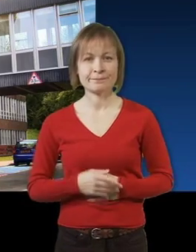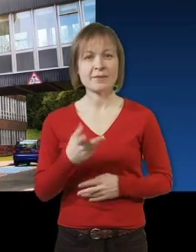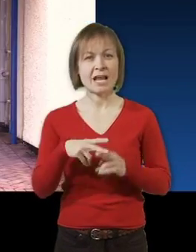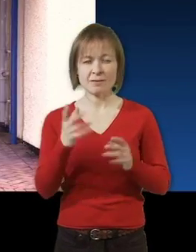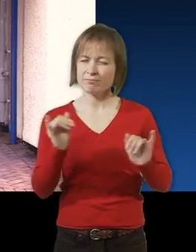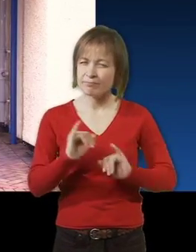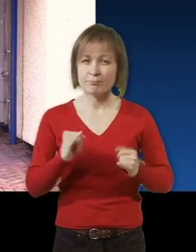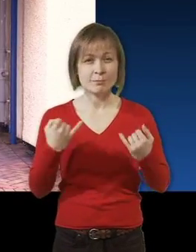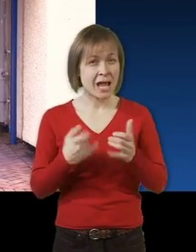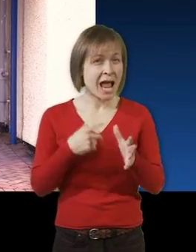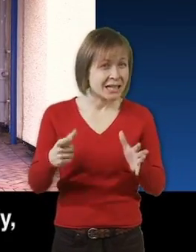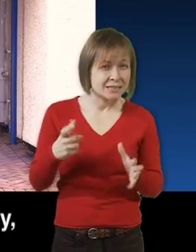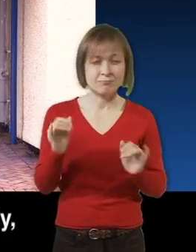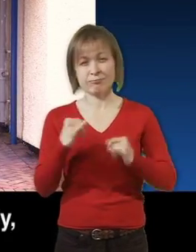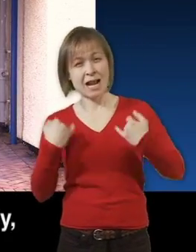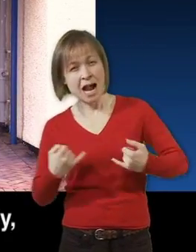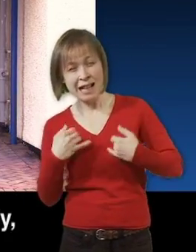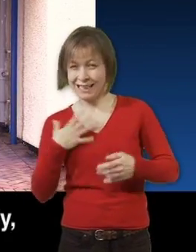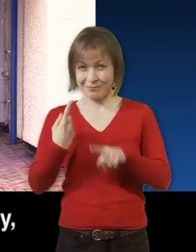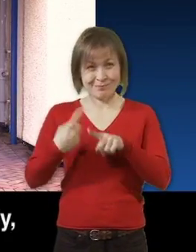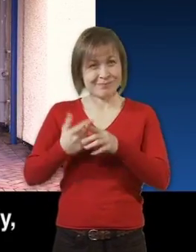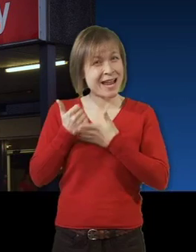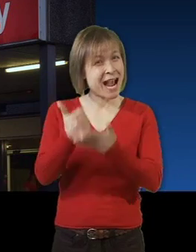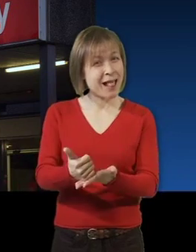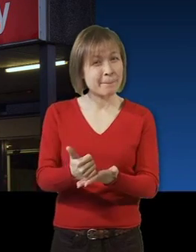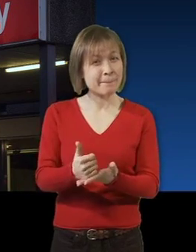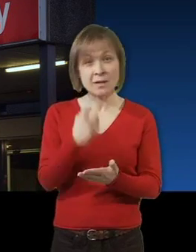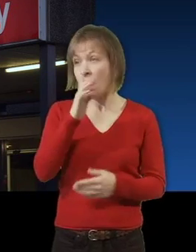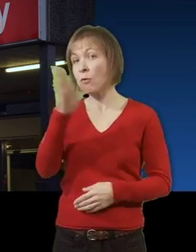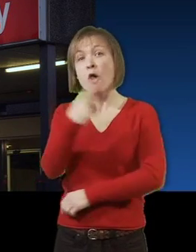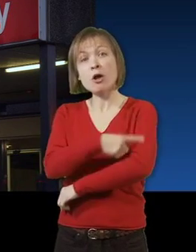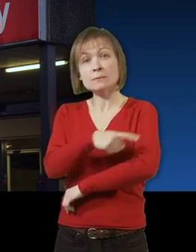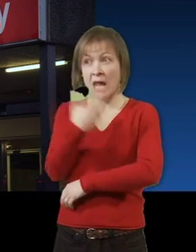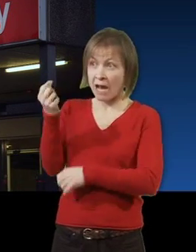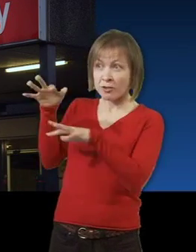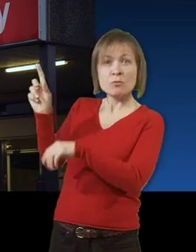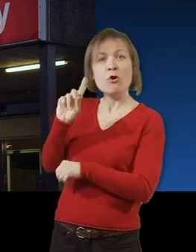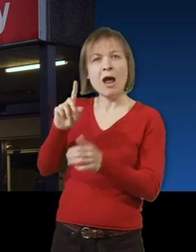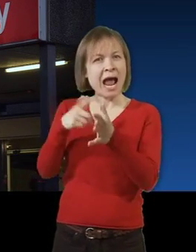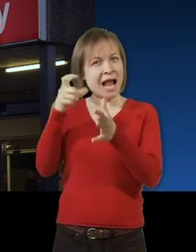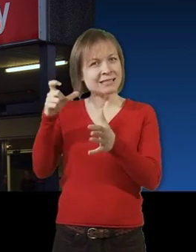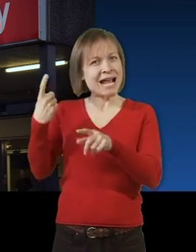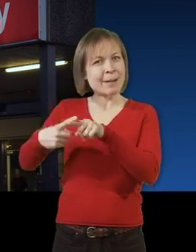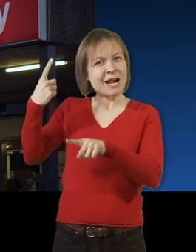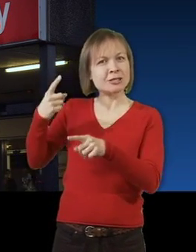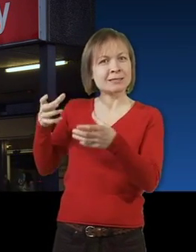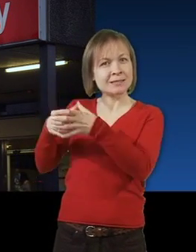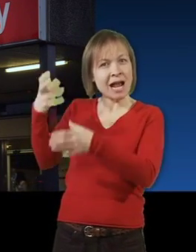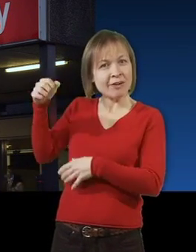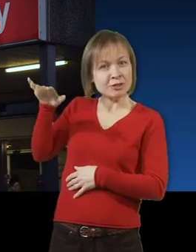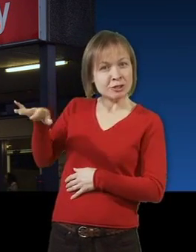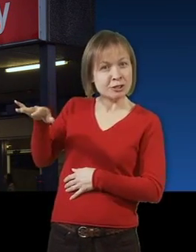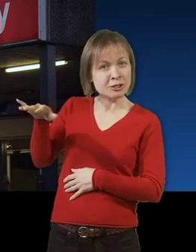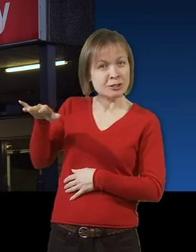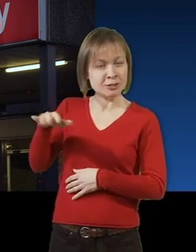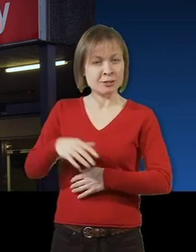If you have a serious accident or illness and you need help immediately, you can go to a hospital that has an accident and emergency department.